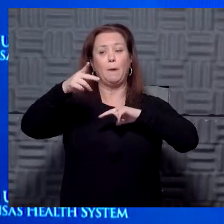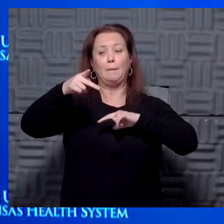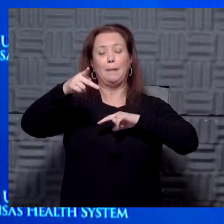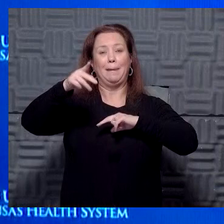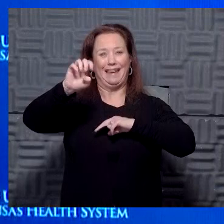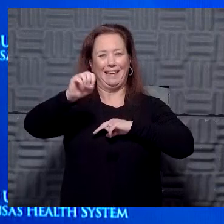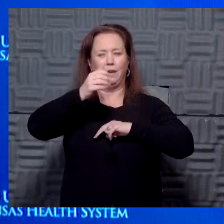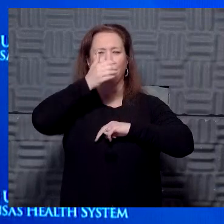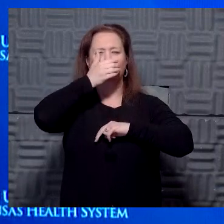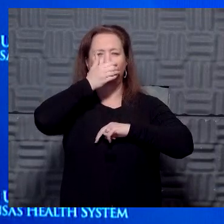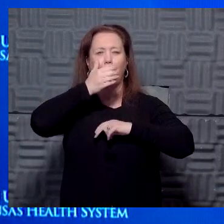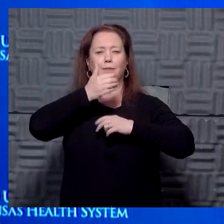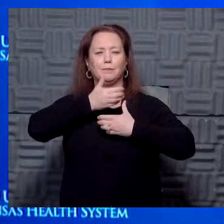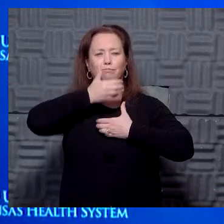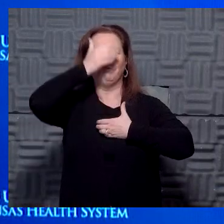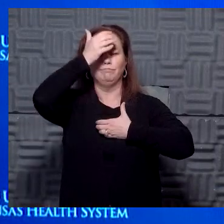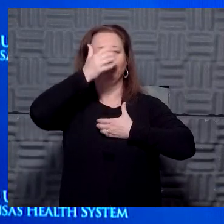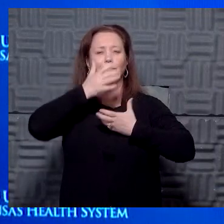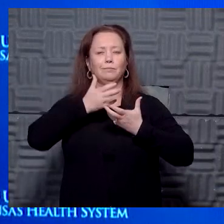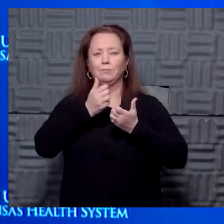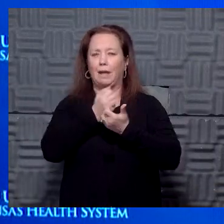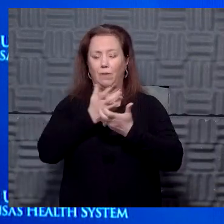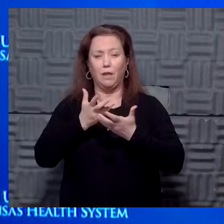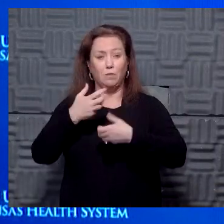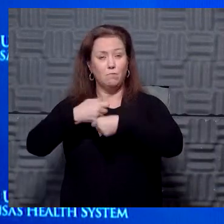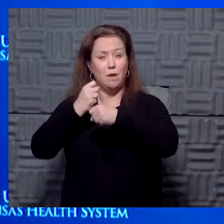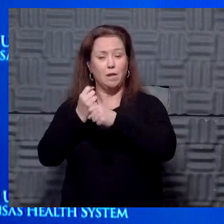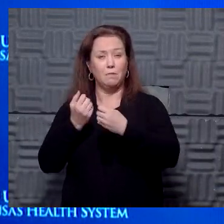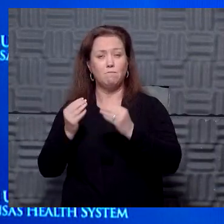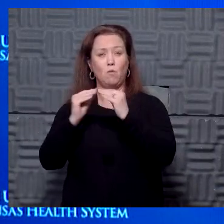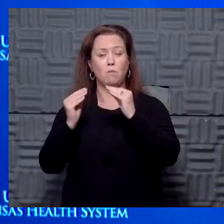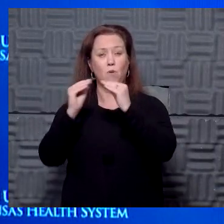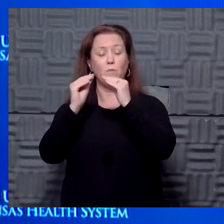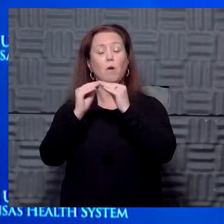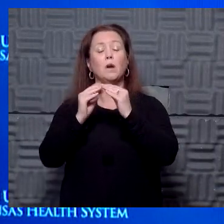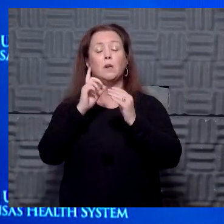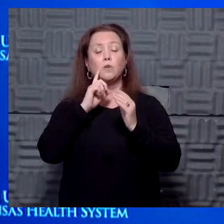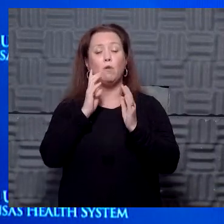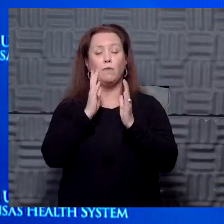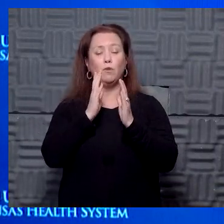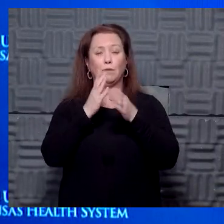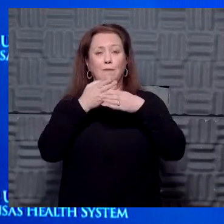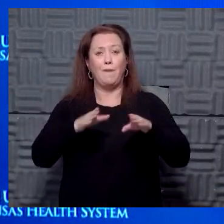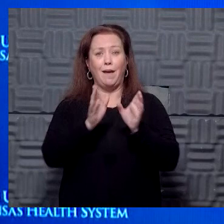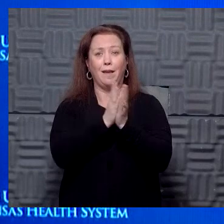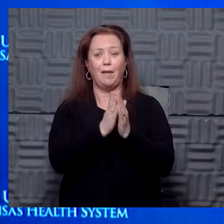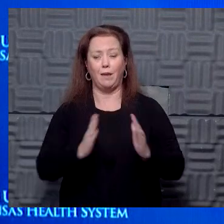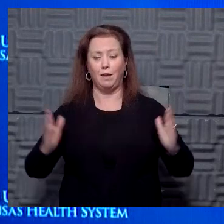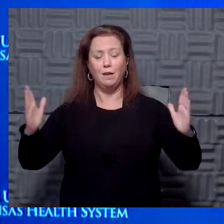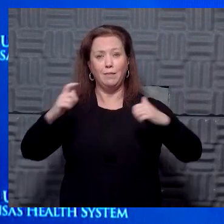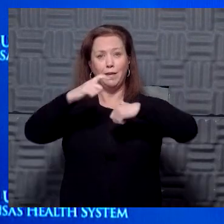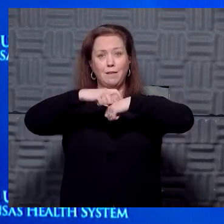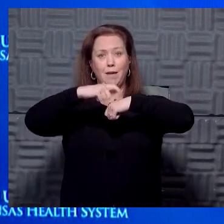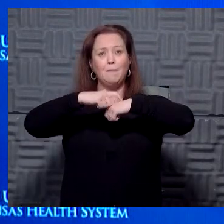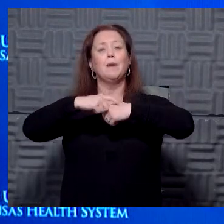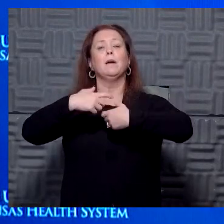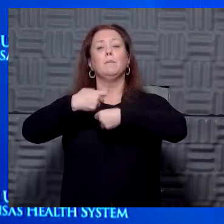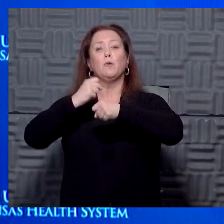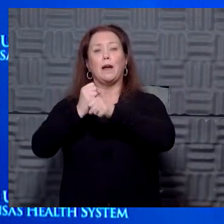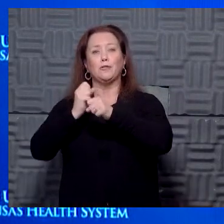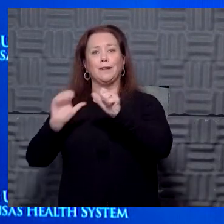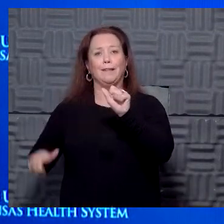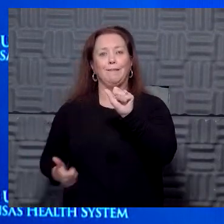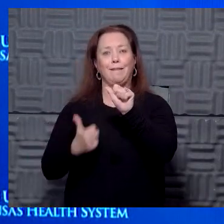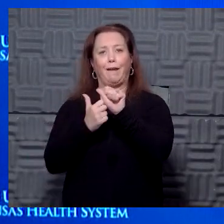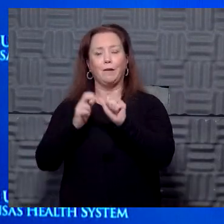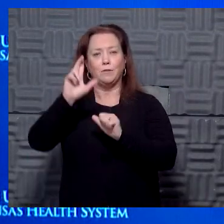PPE. The way that works is the more you spread that over time, the more of an opportunity that production kicks in, and the better